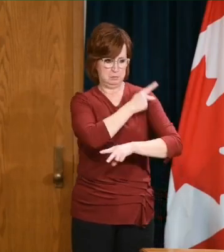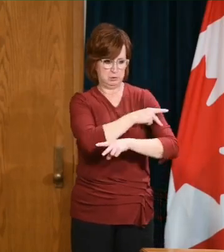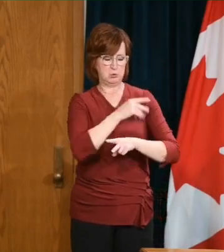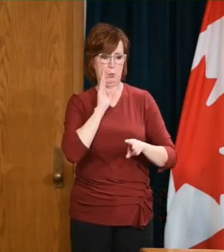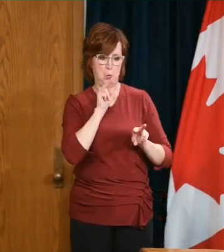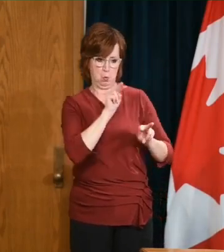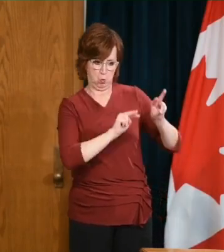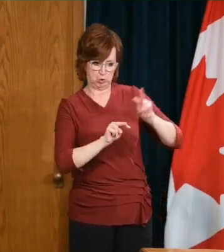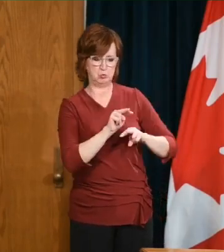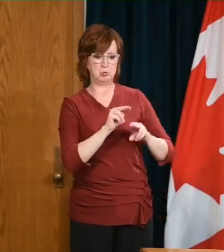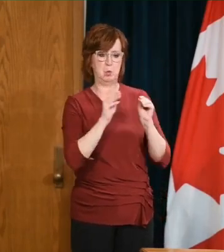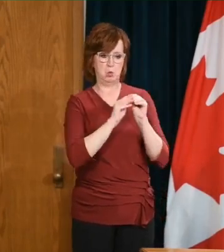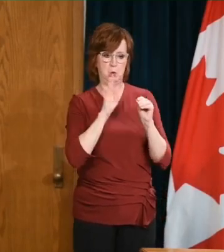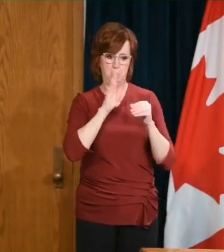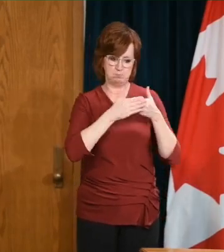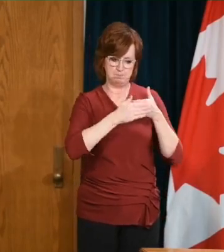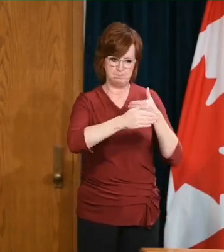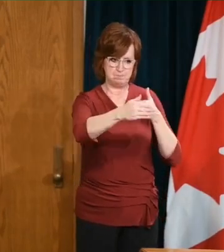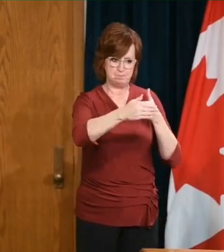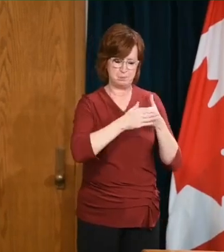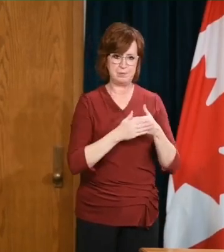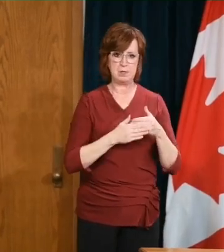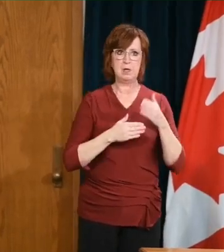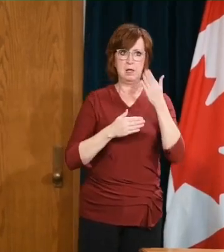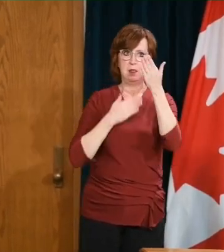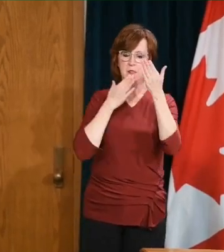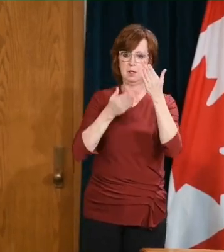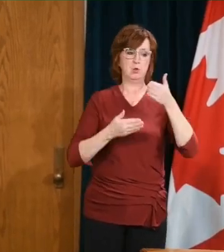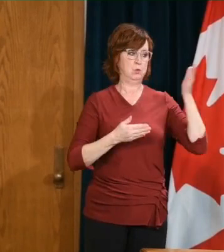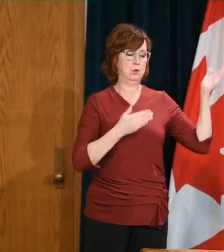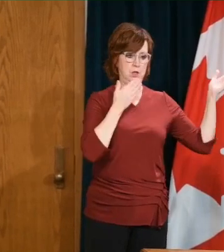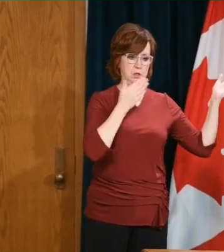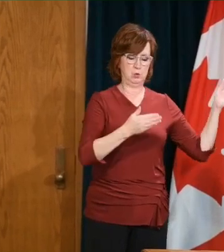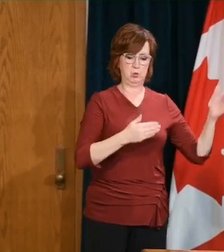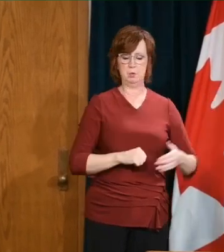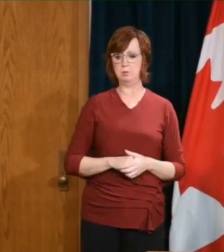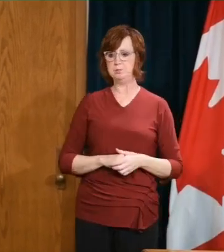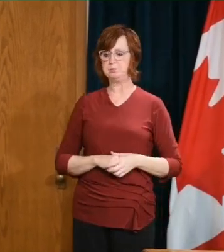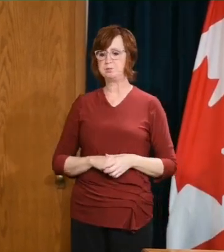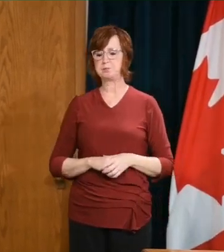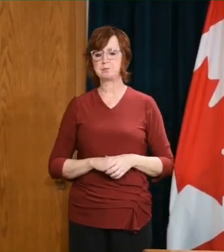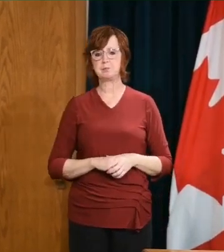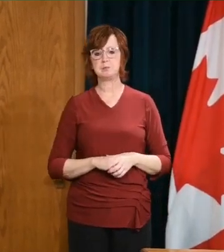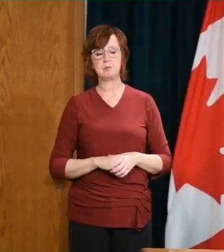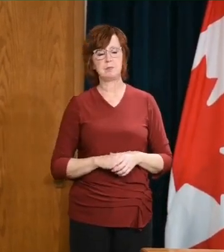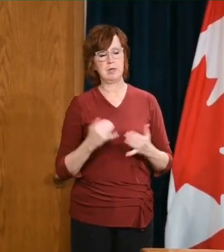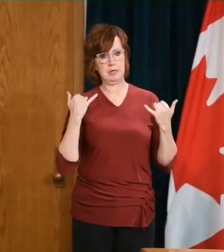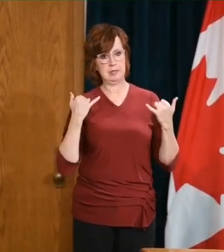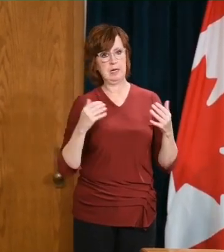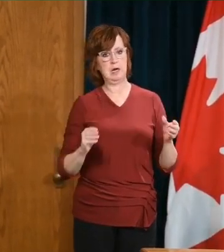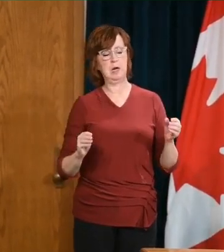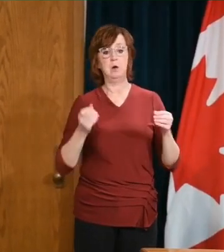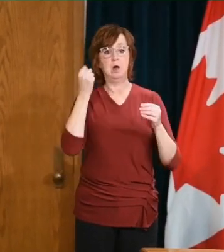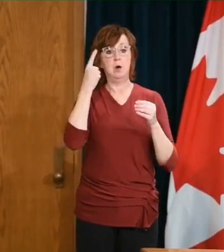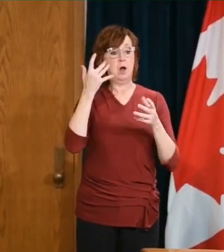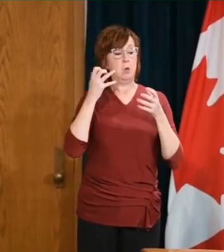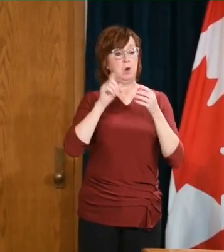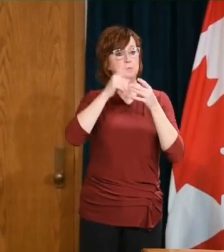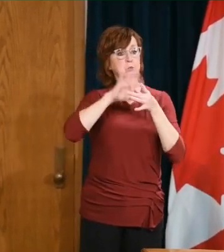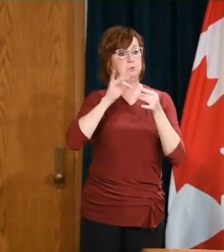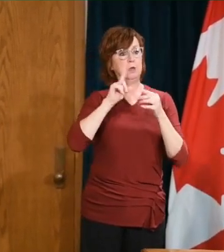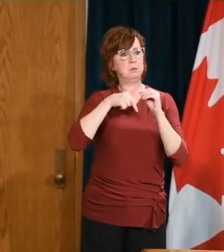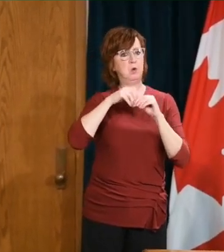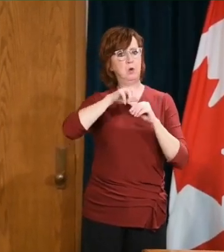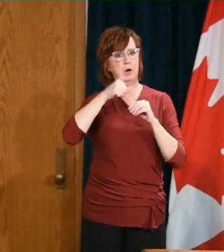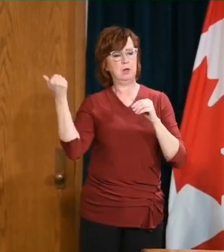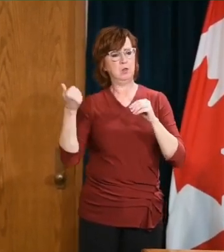Dr. Hennink. And finally, I'd just like to mention that there are many measures in place to license additional healthcare and other professionals.